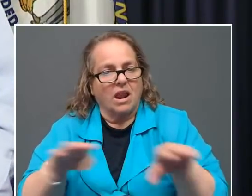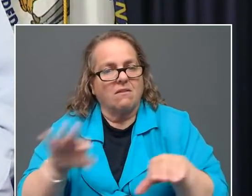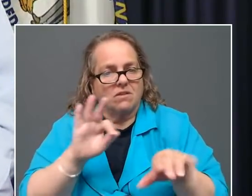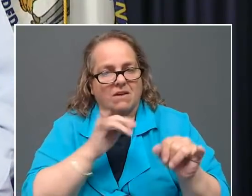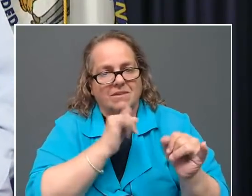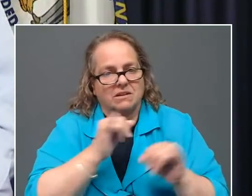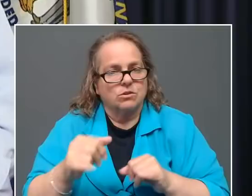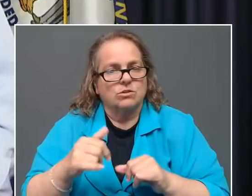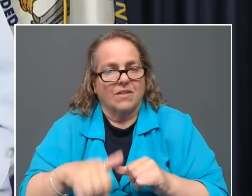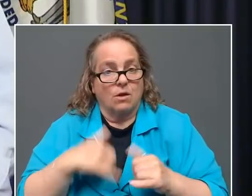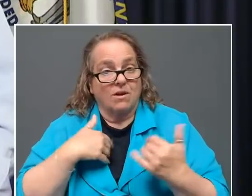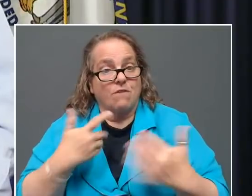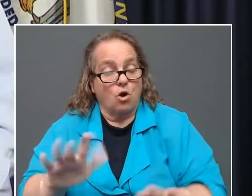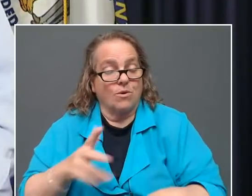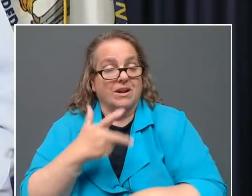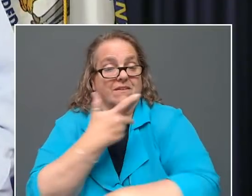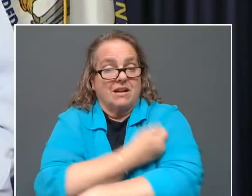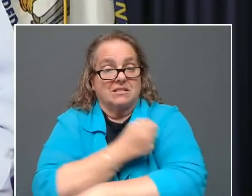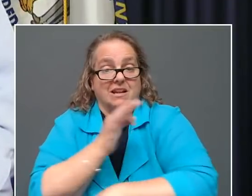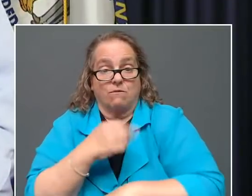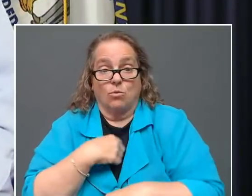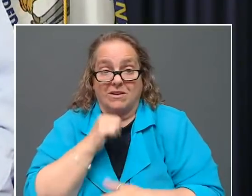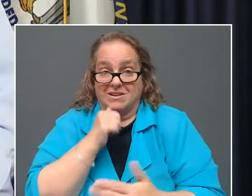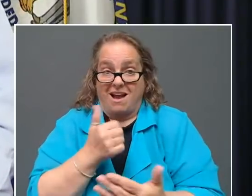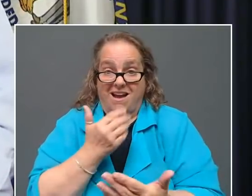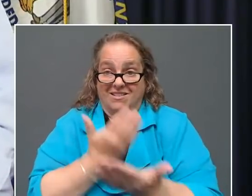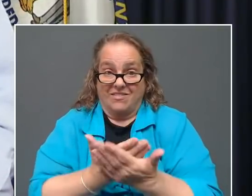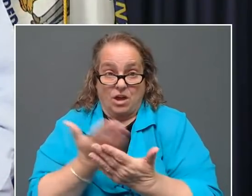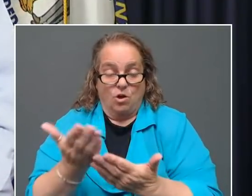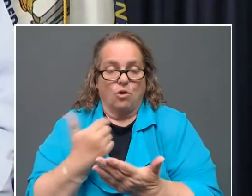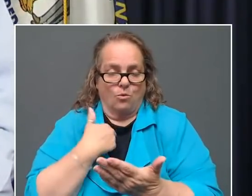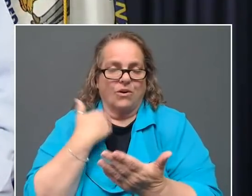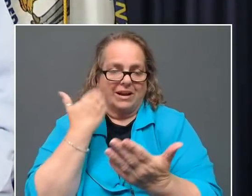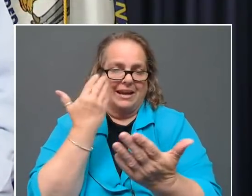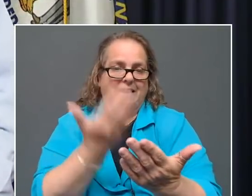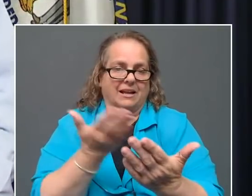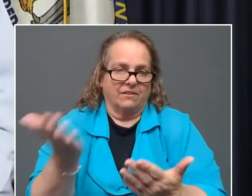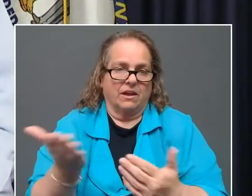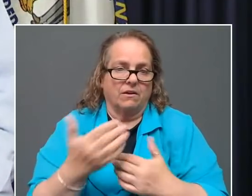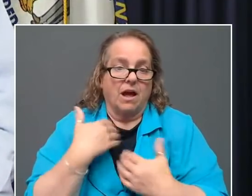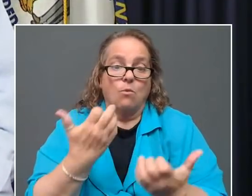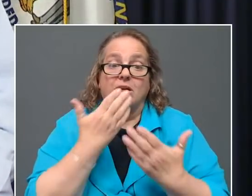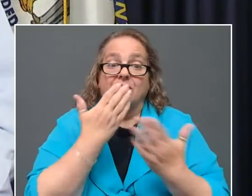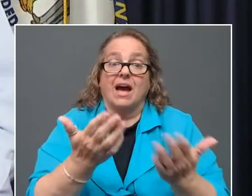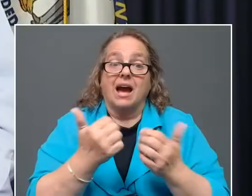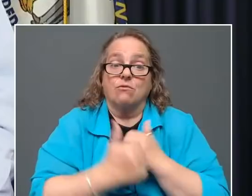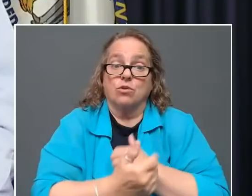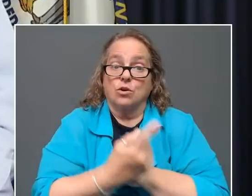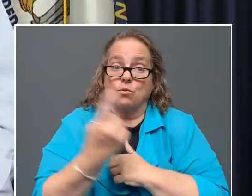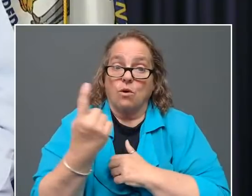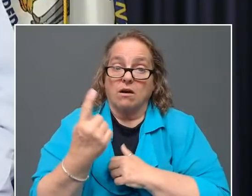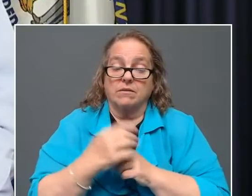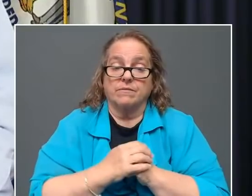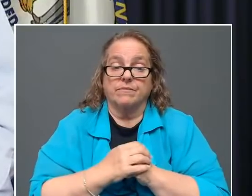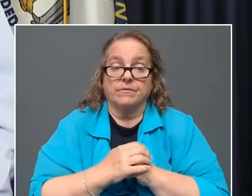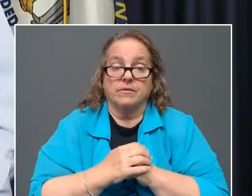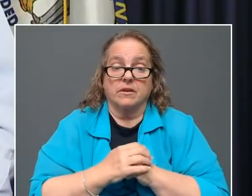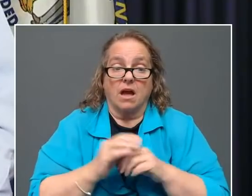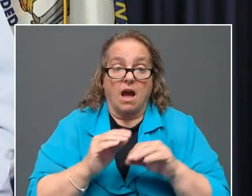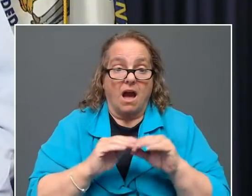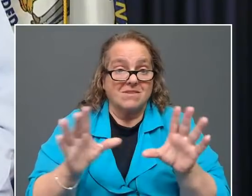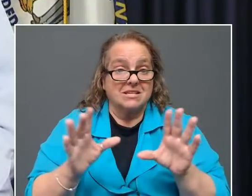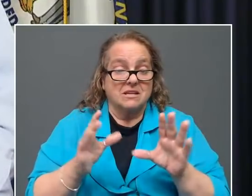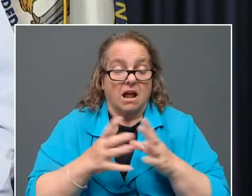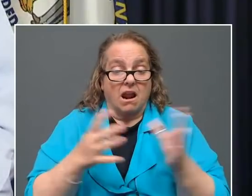vaccinated, if we're not there, we are getting there. I want to thank everybody. Obviously, a lot of interesting